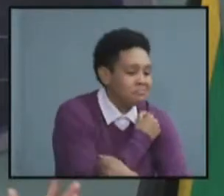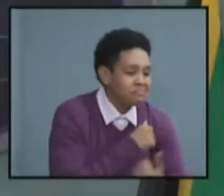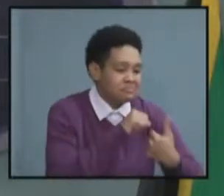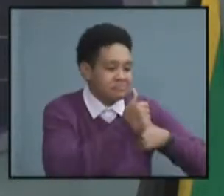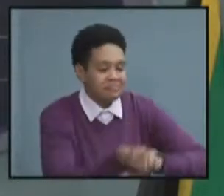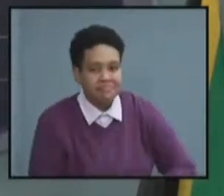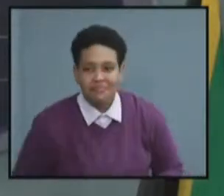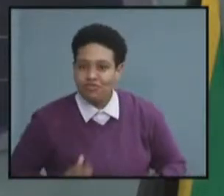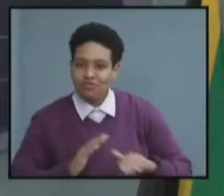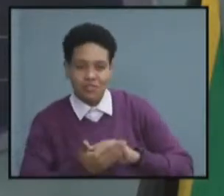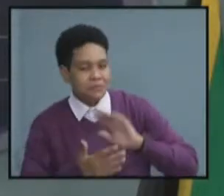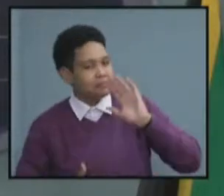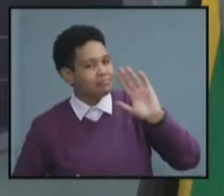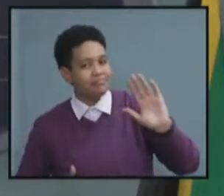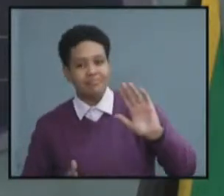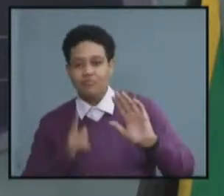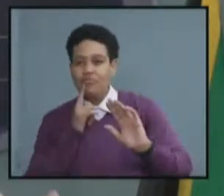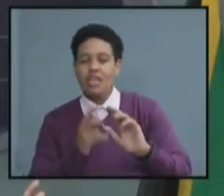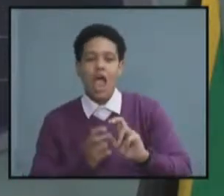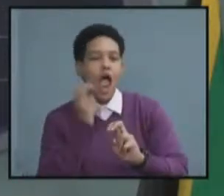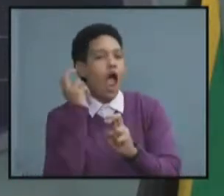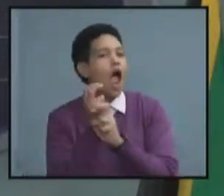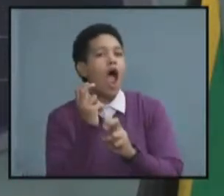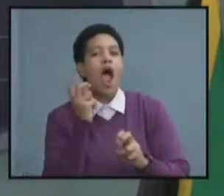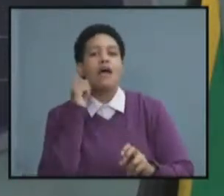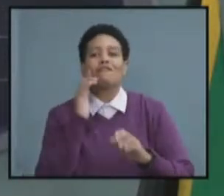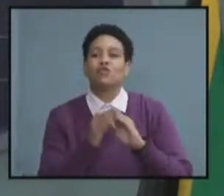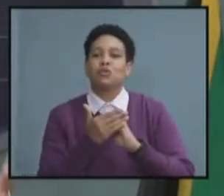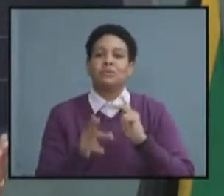And that's the hard part. And I